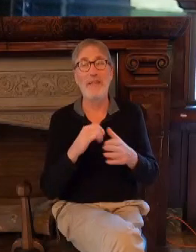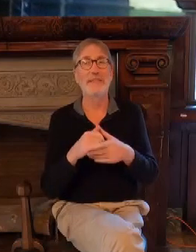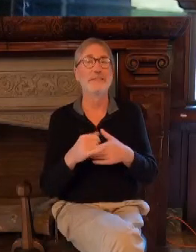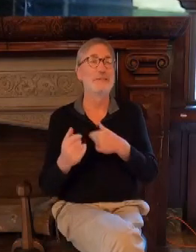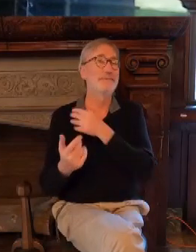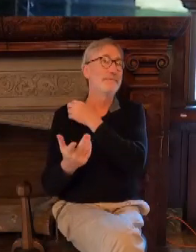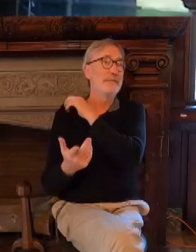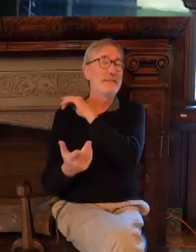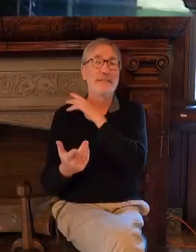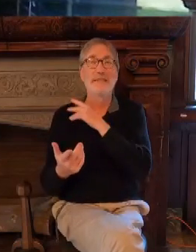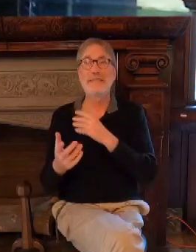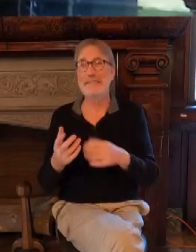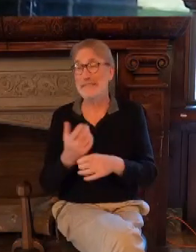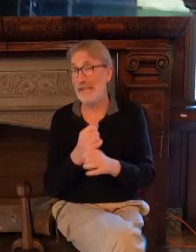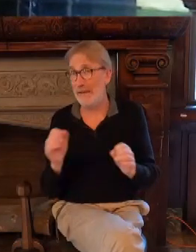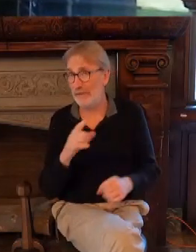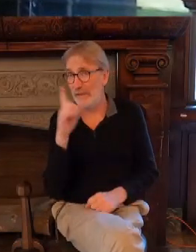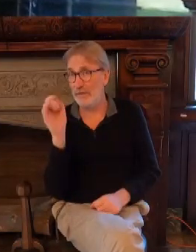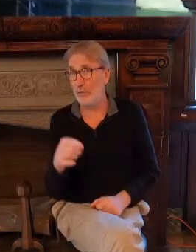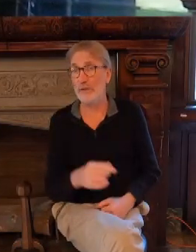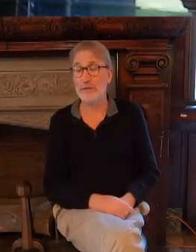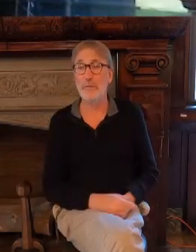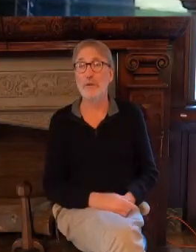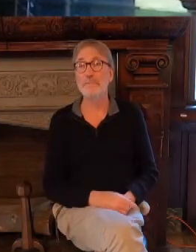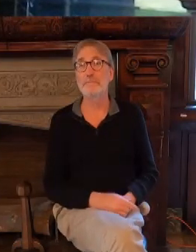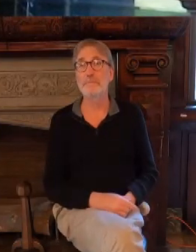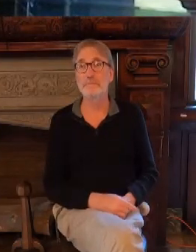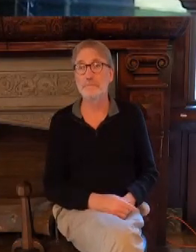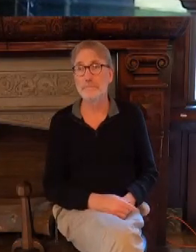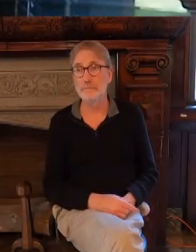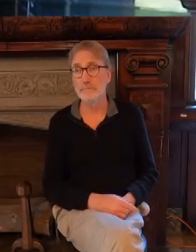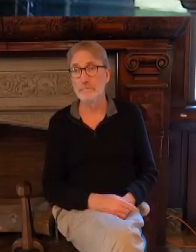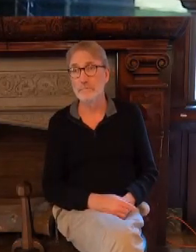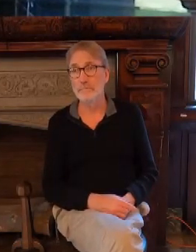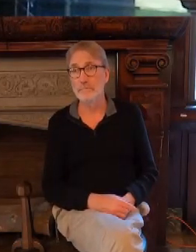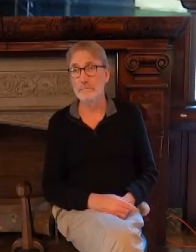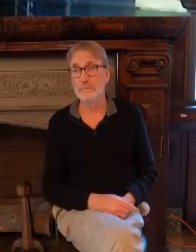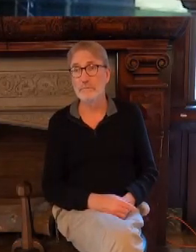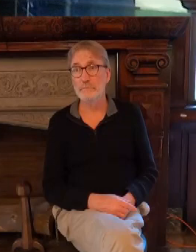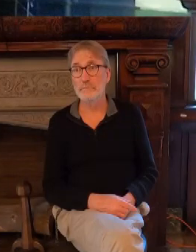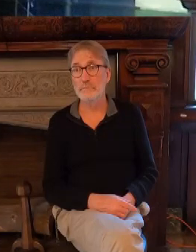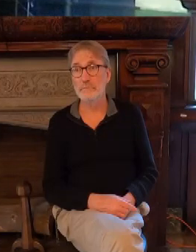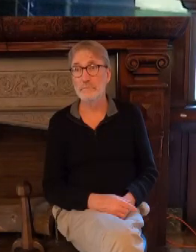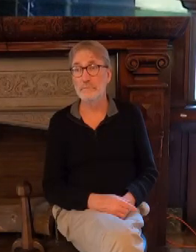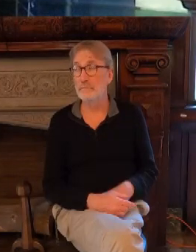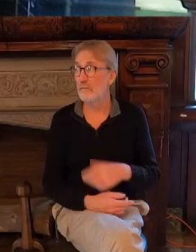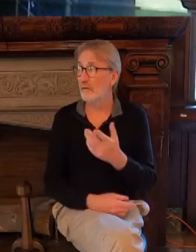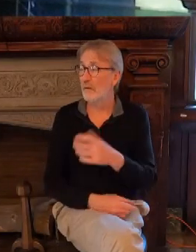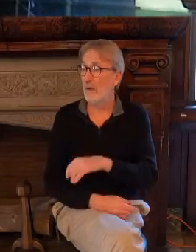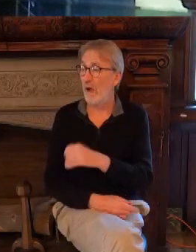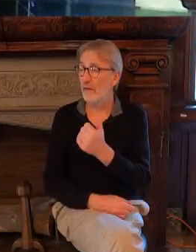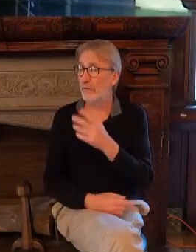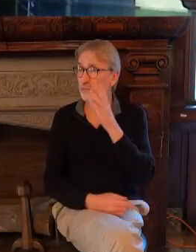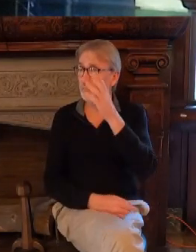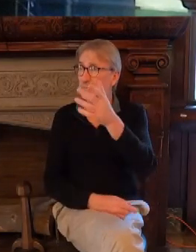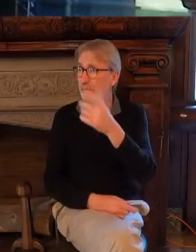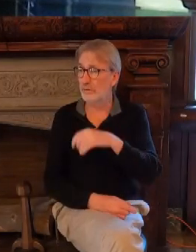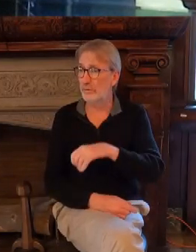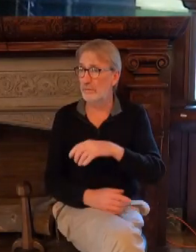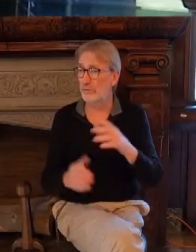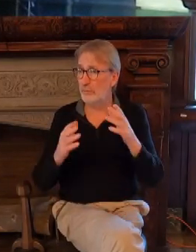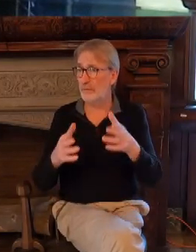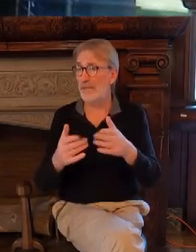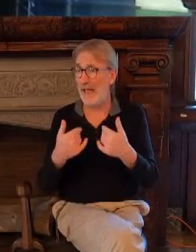queue and not get hit by one direction of traffic? Is there space on any other of the streets coming into